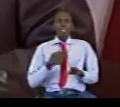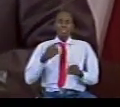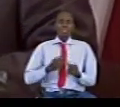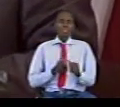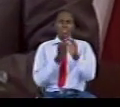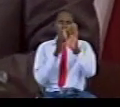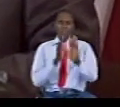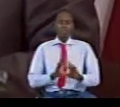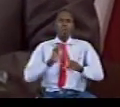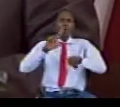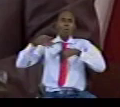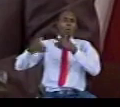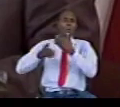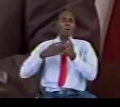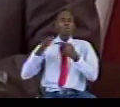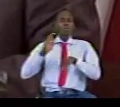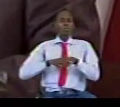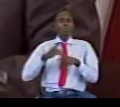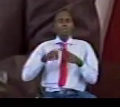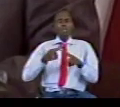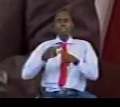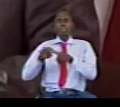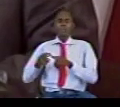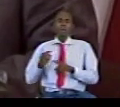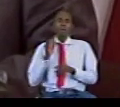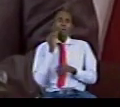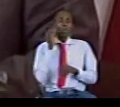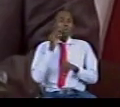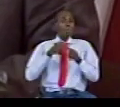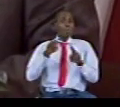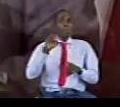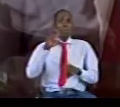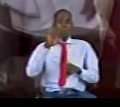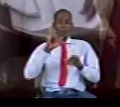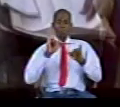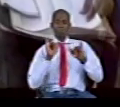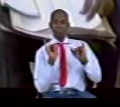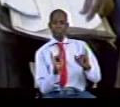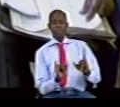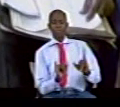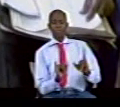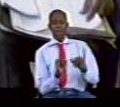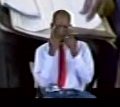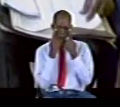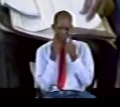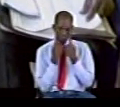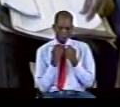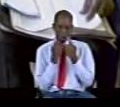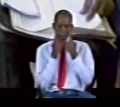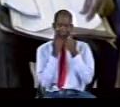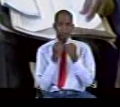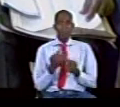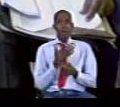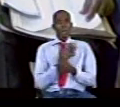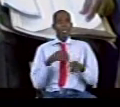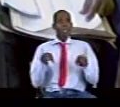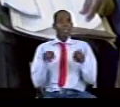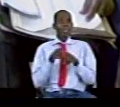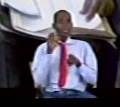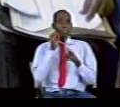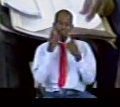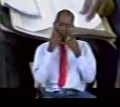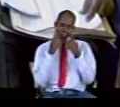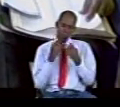unto their own home. But Mary stood without at the sepulchre weeping. And as she wept, she stooped down